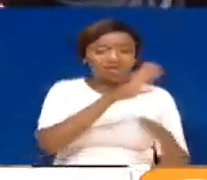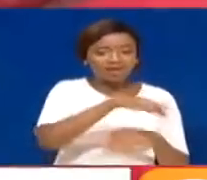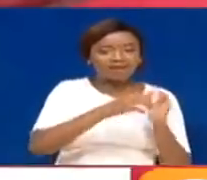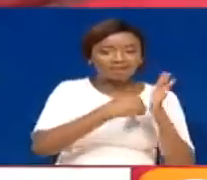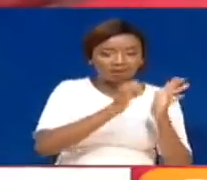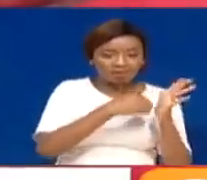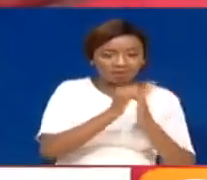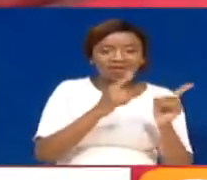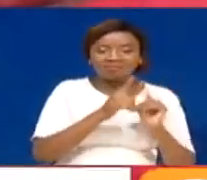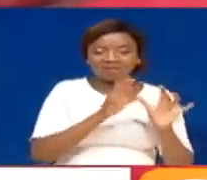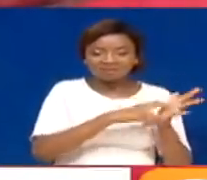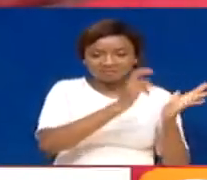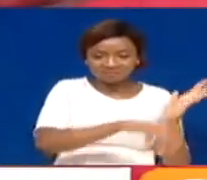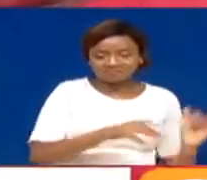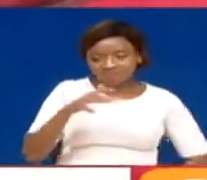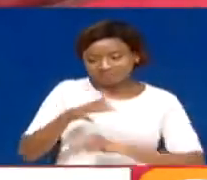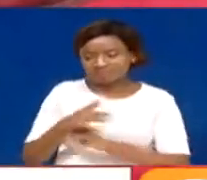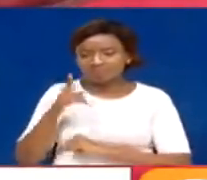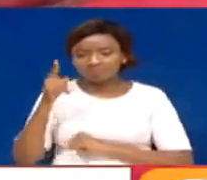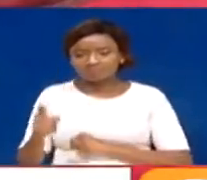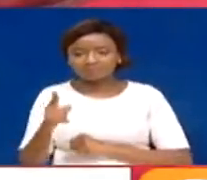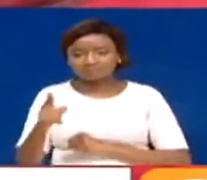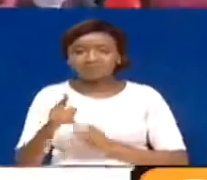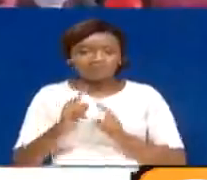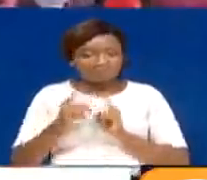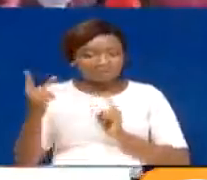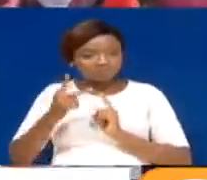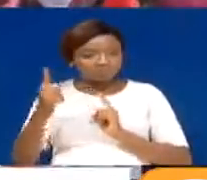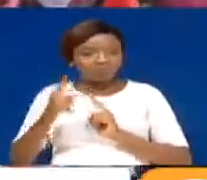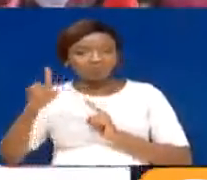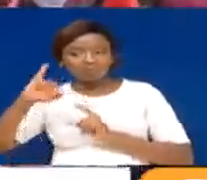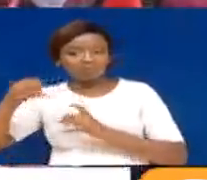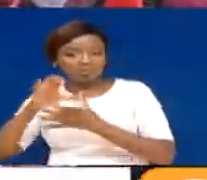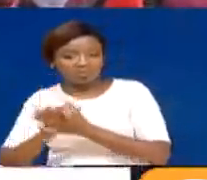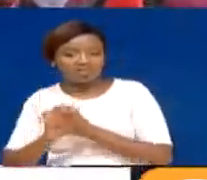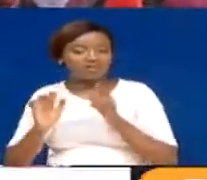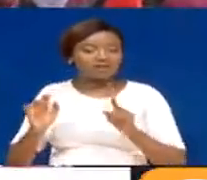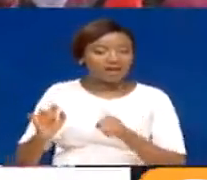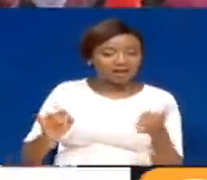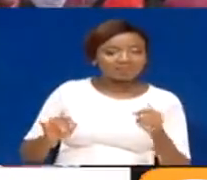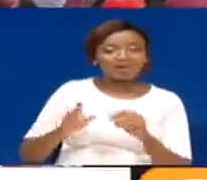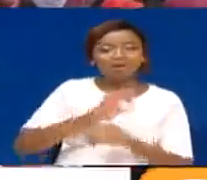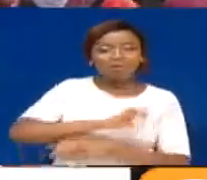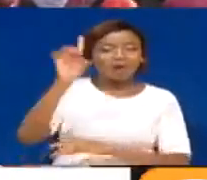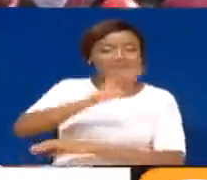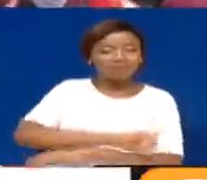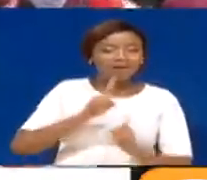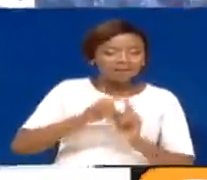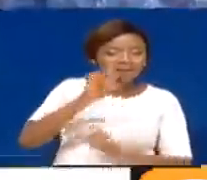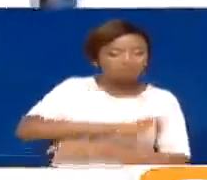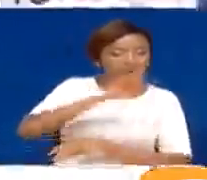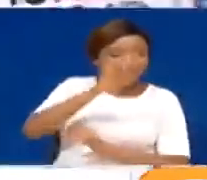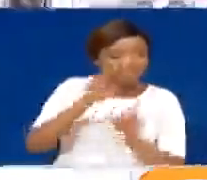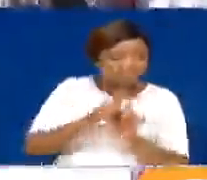Ironically, Kaloki is backing Ngatia under the Wiper Party, this notwithstanding Wiper Party sponsoring Ben Mulwa for the Nairobi governor's